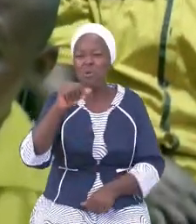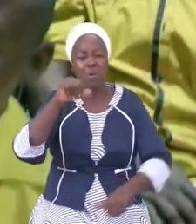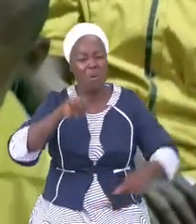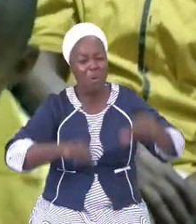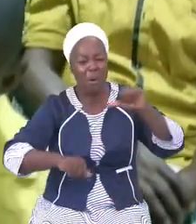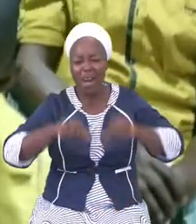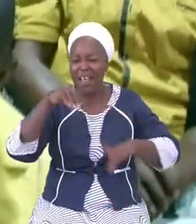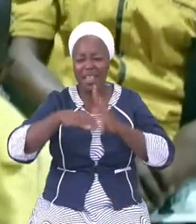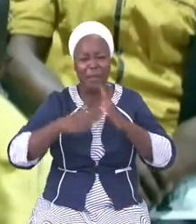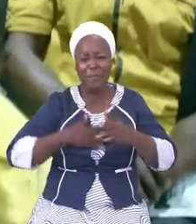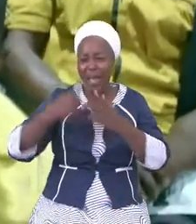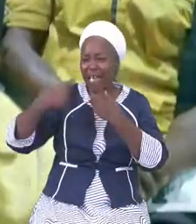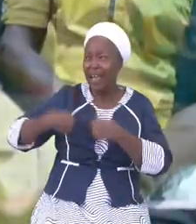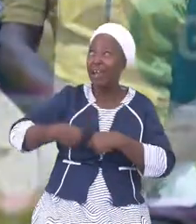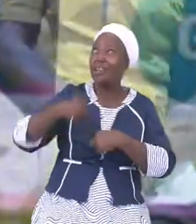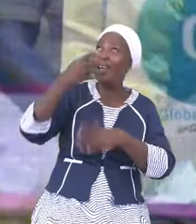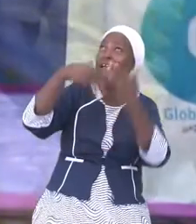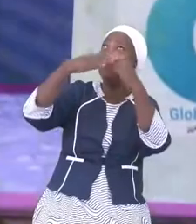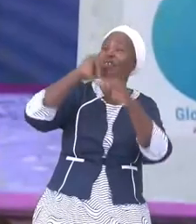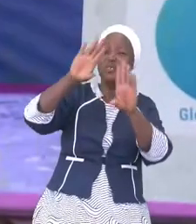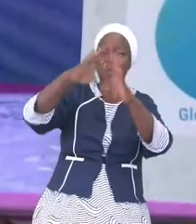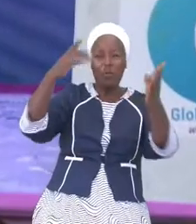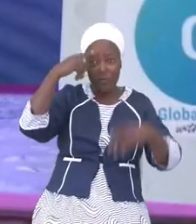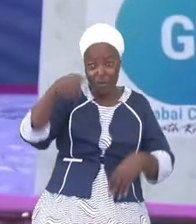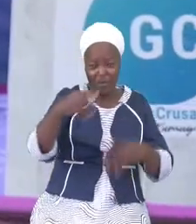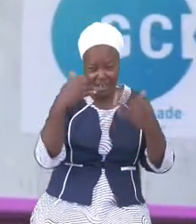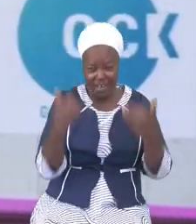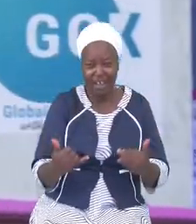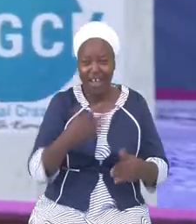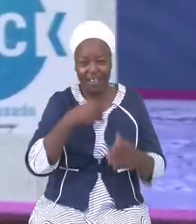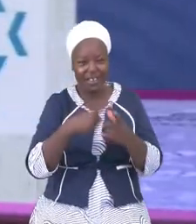heart. Heaven is open for you now. And then it